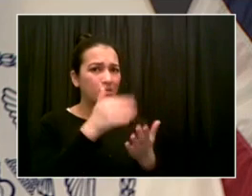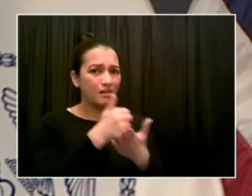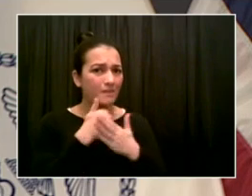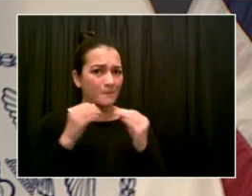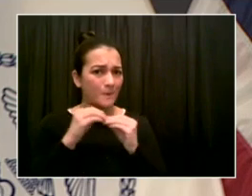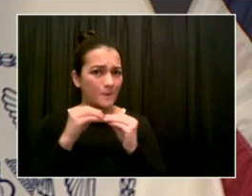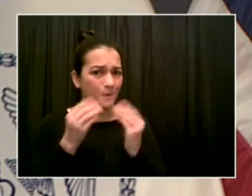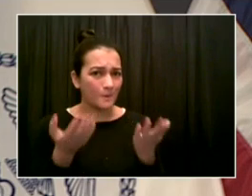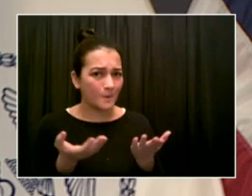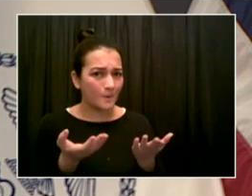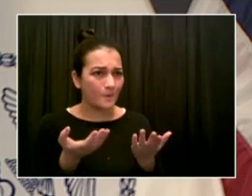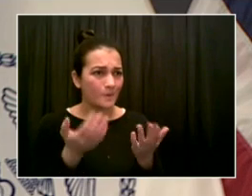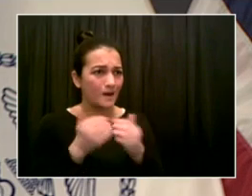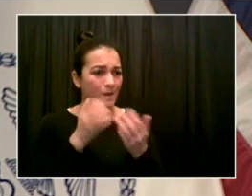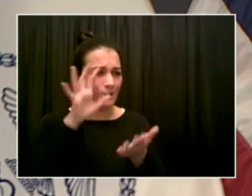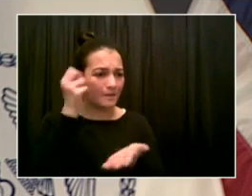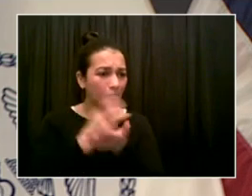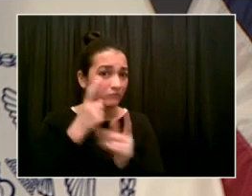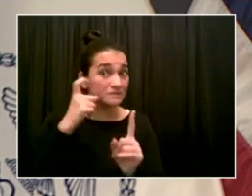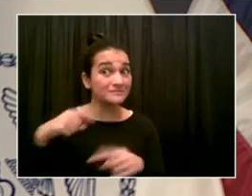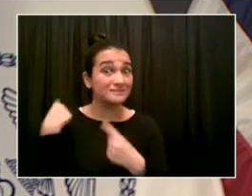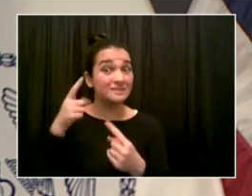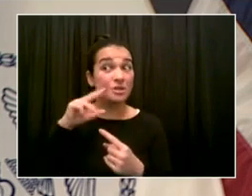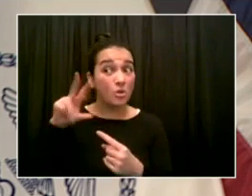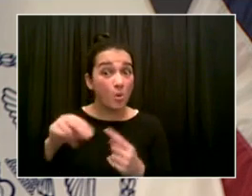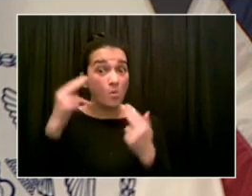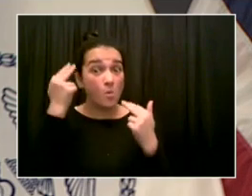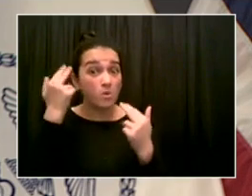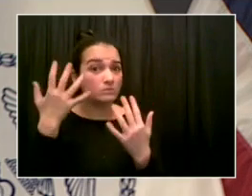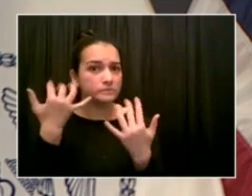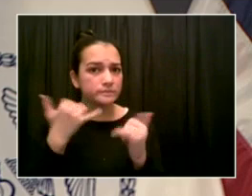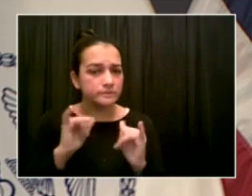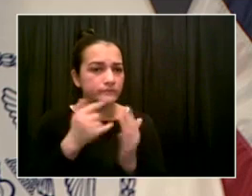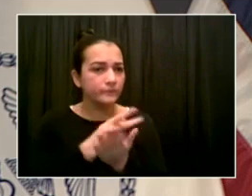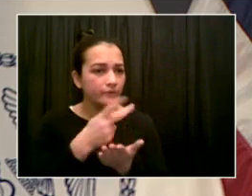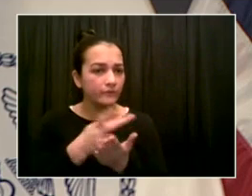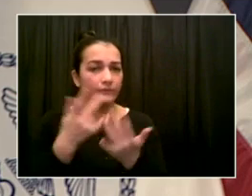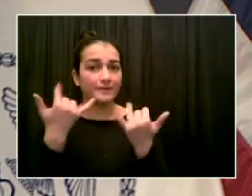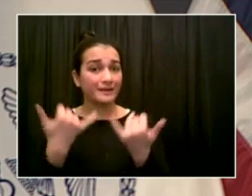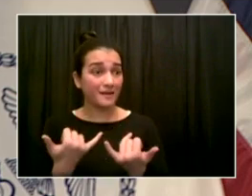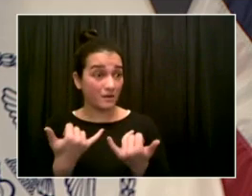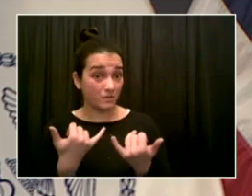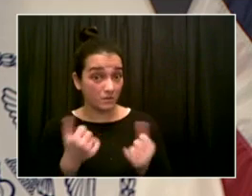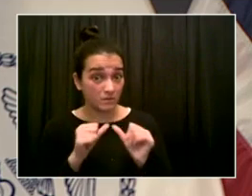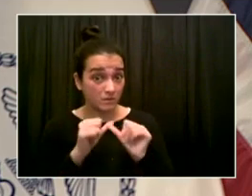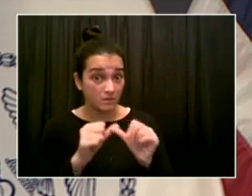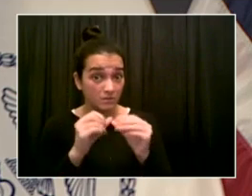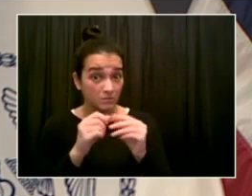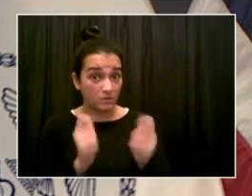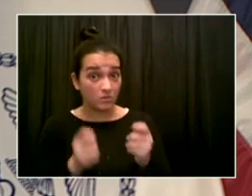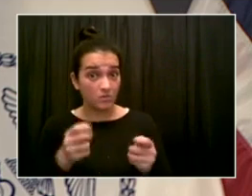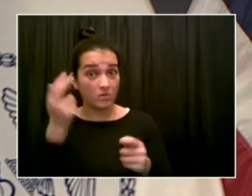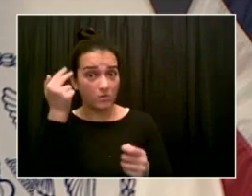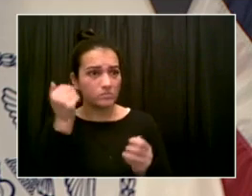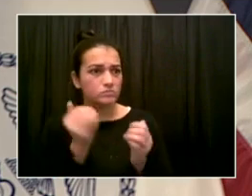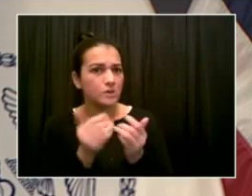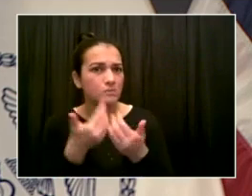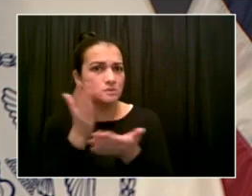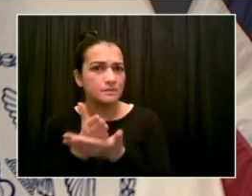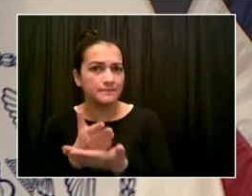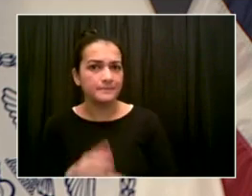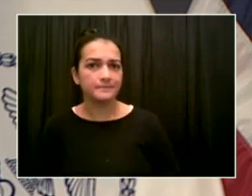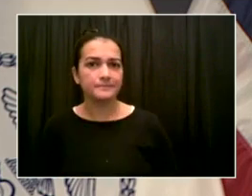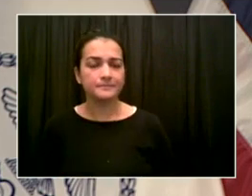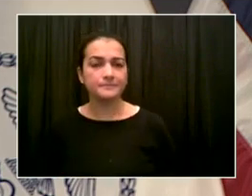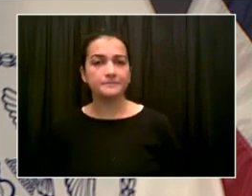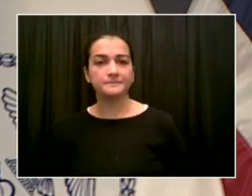it, at this late hour? That's the conversation we're having with the council now. I think there's a lot of people